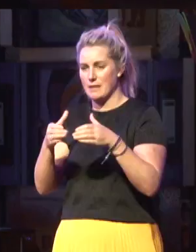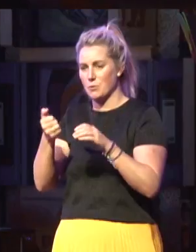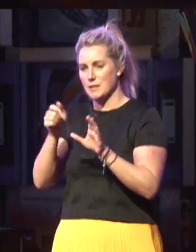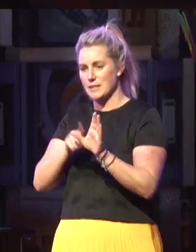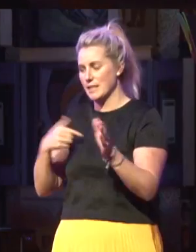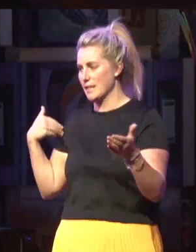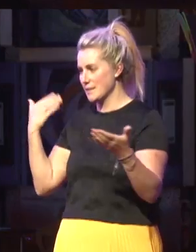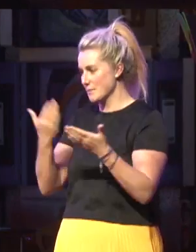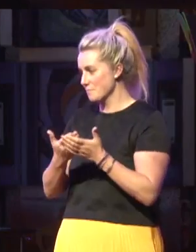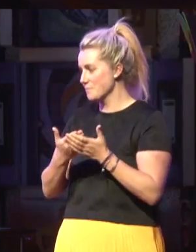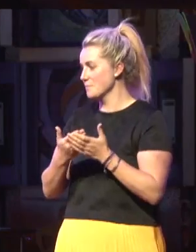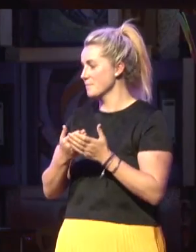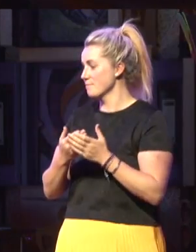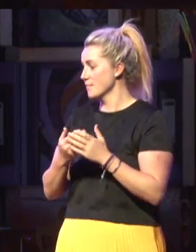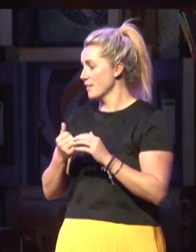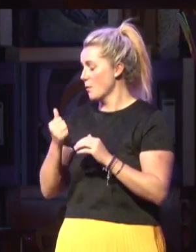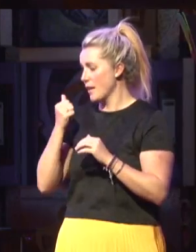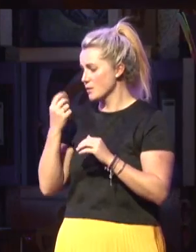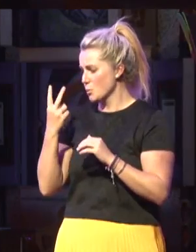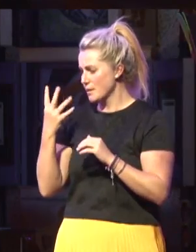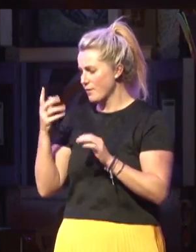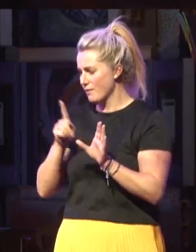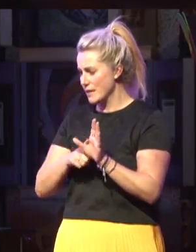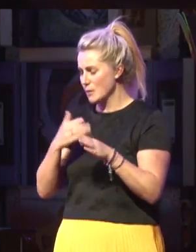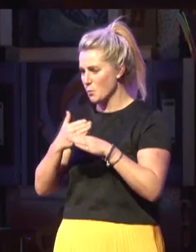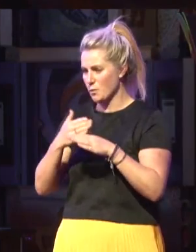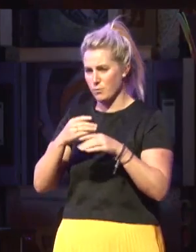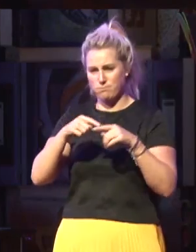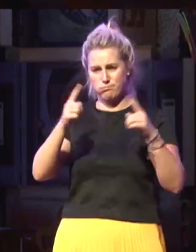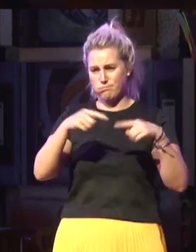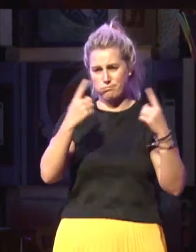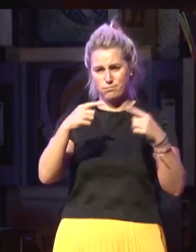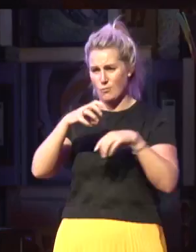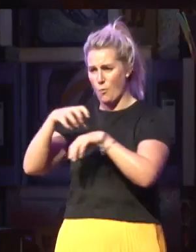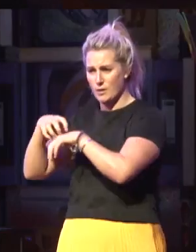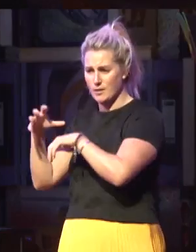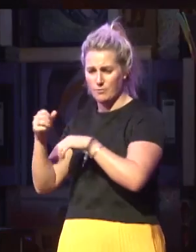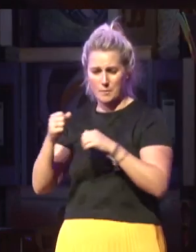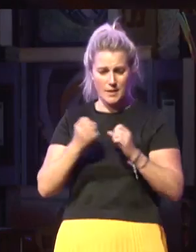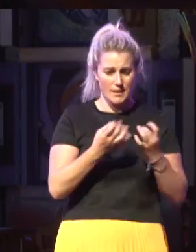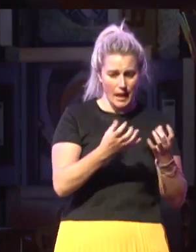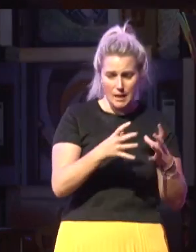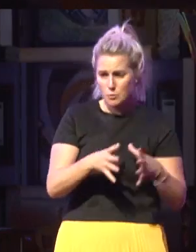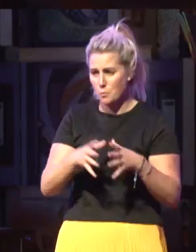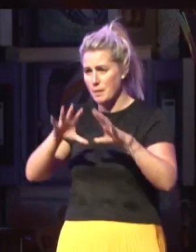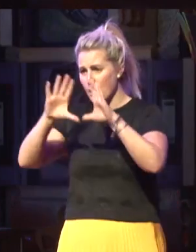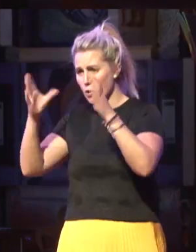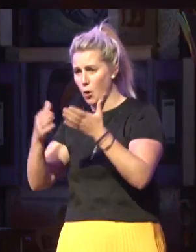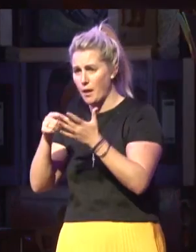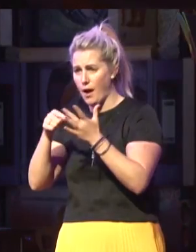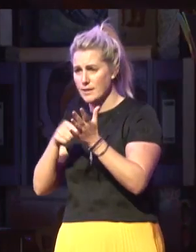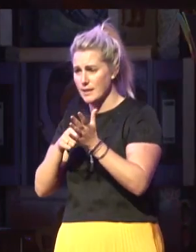bit years. For the last 25 years, he's worked across a number of organisations, from local startups to big global